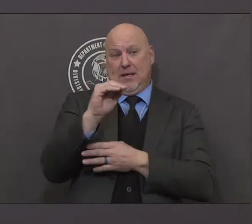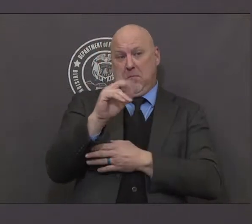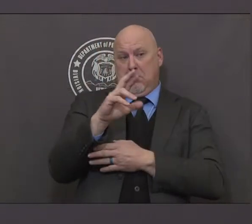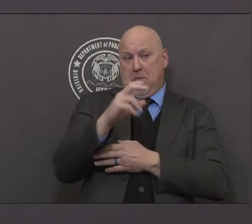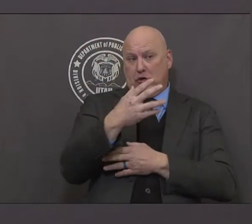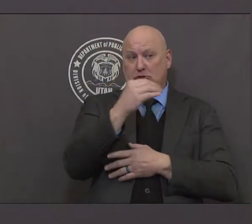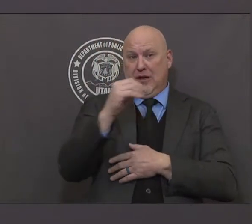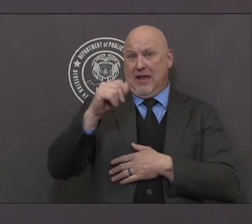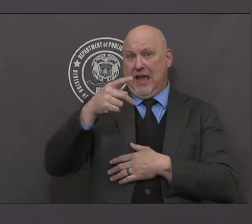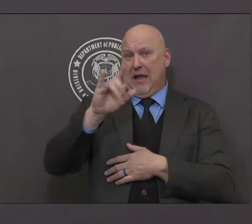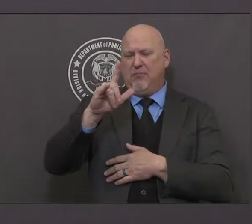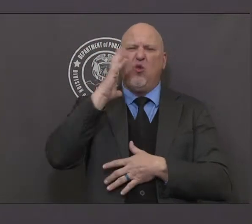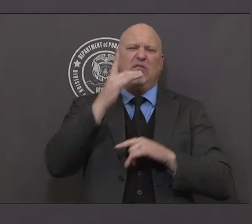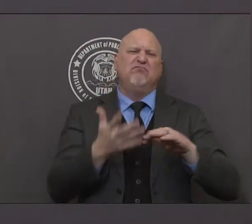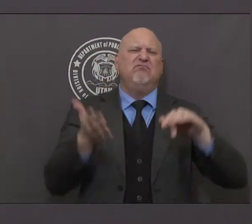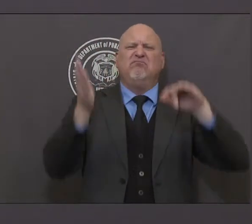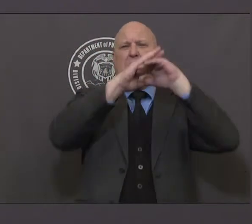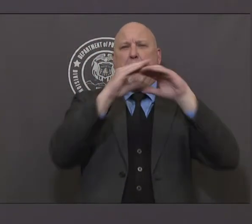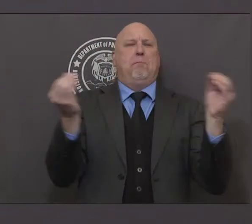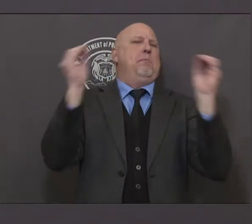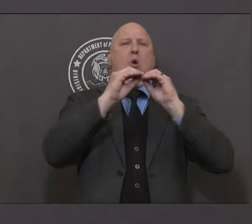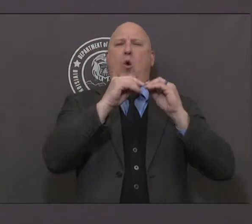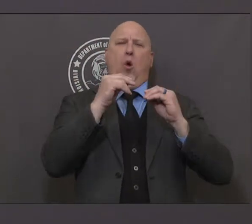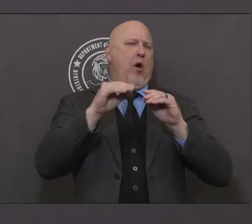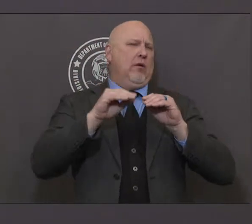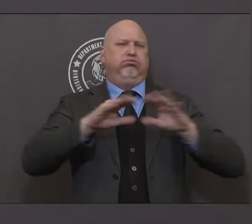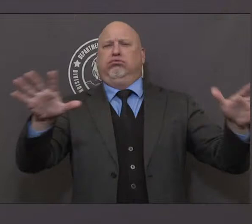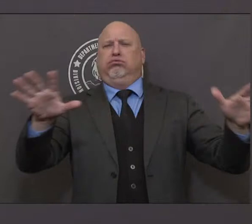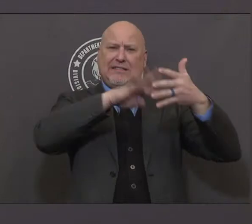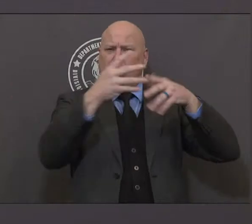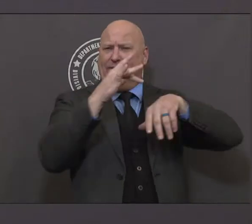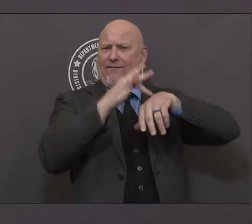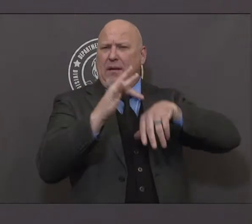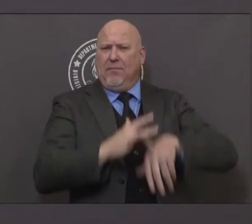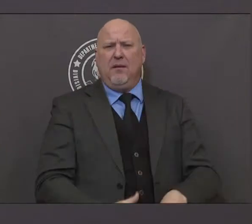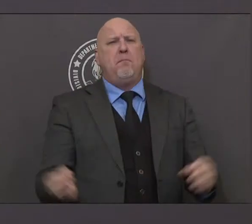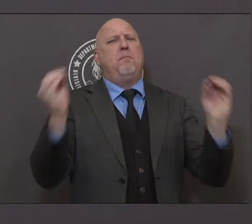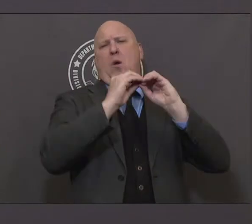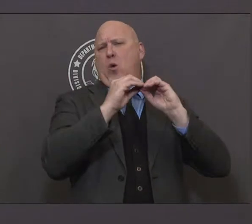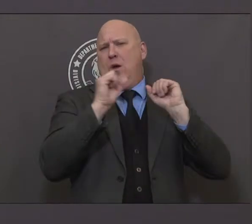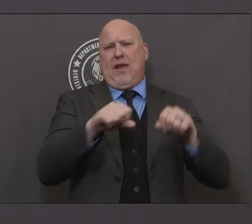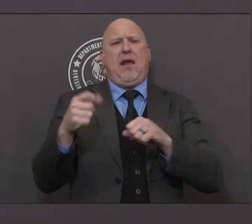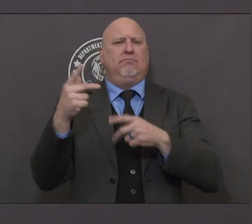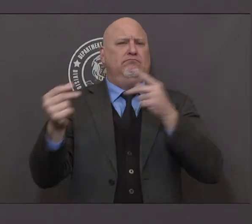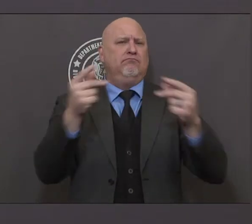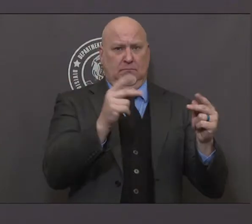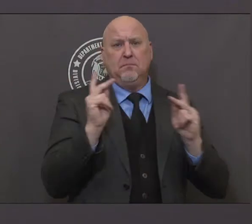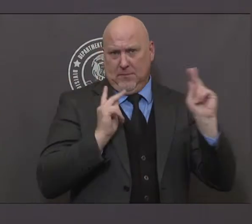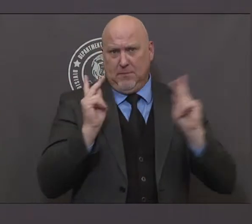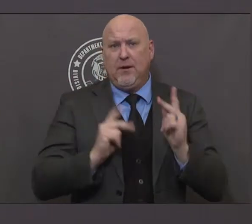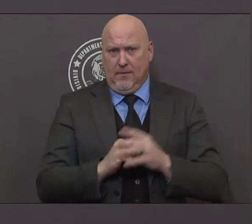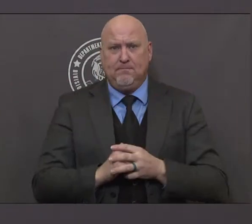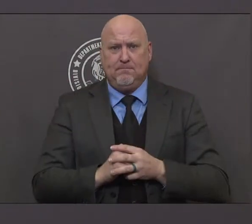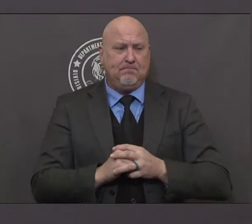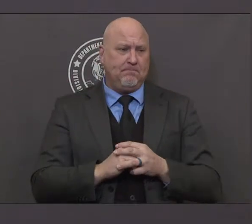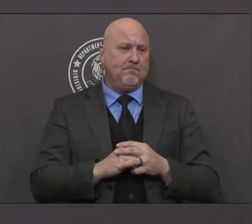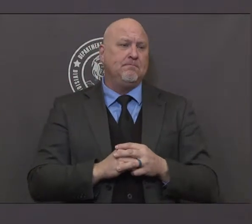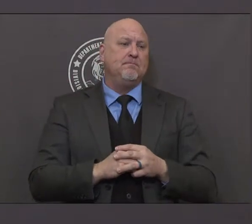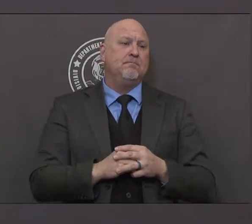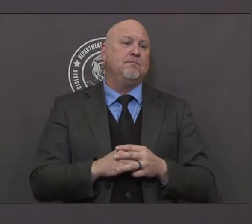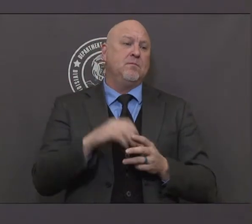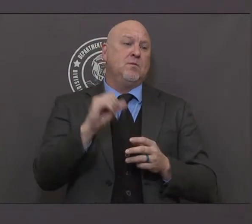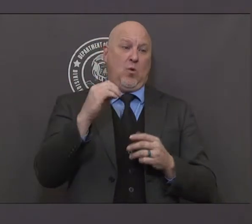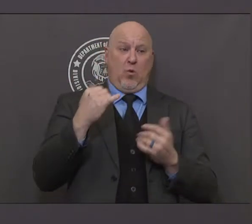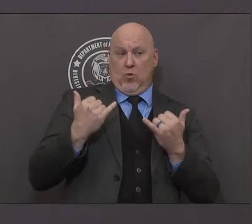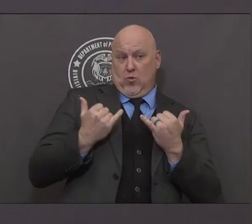mentioned, first doses delivered or in transit, we've got about 50,000 doses, including the doses that we took back from some of those